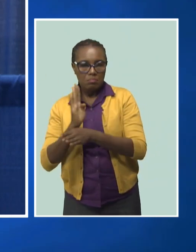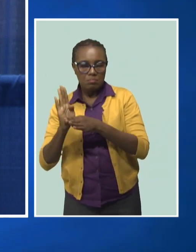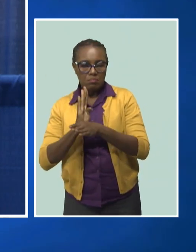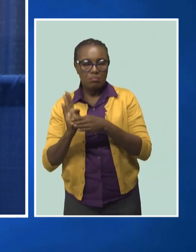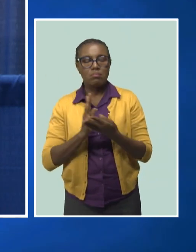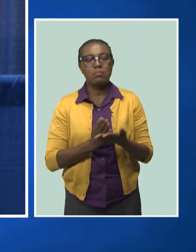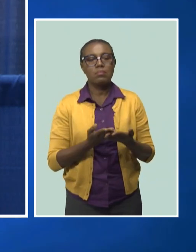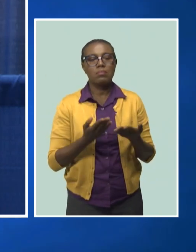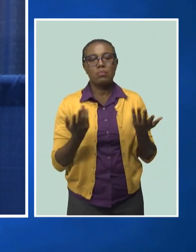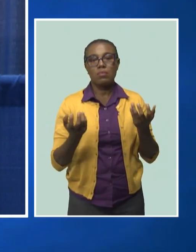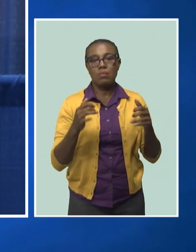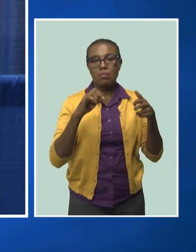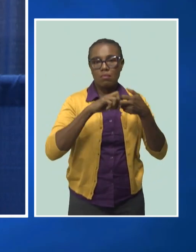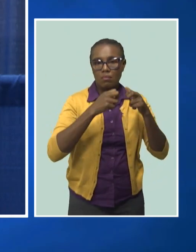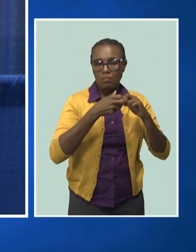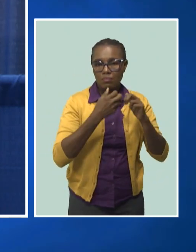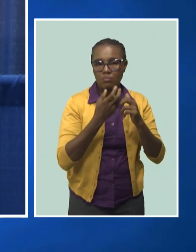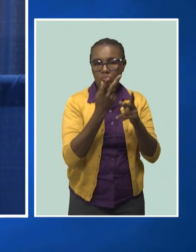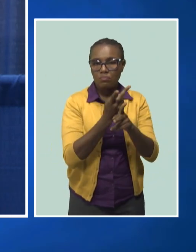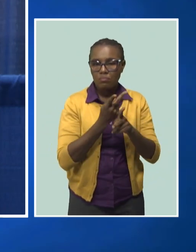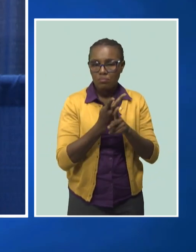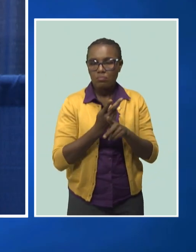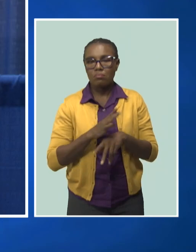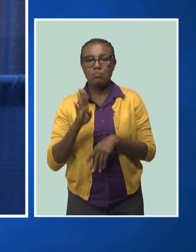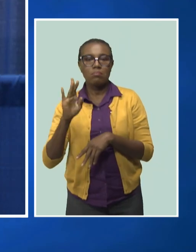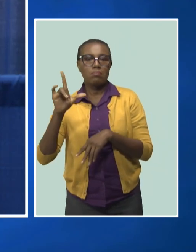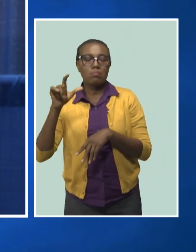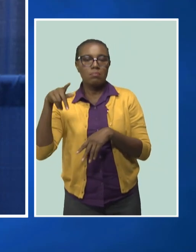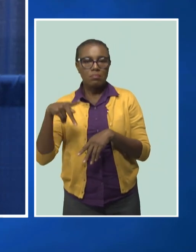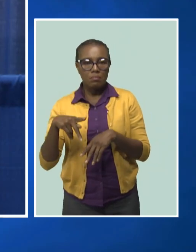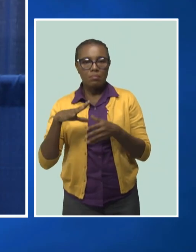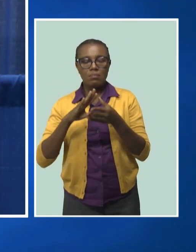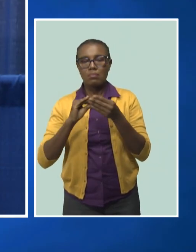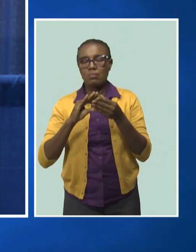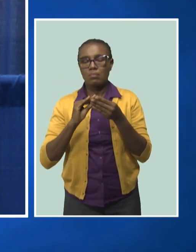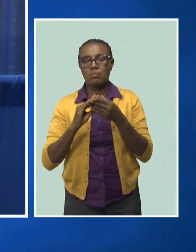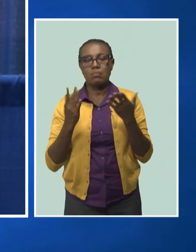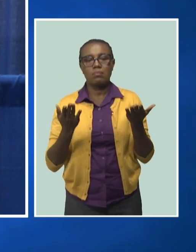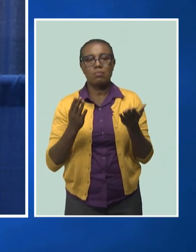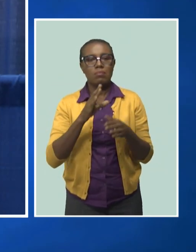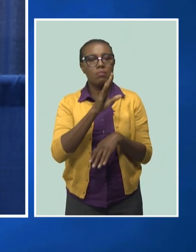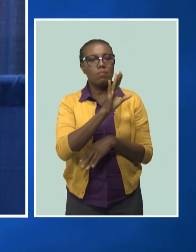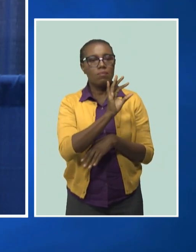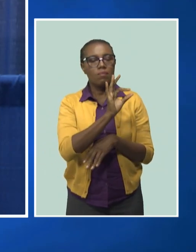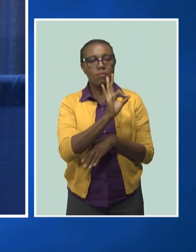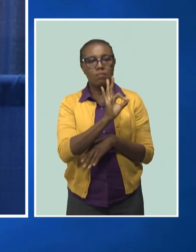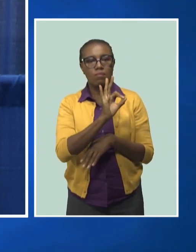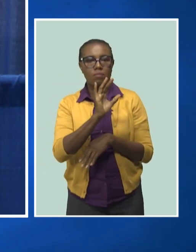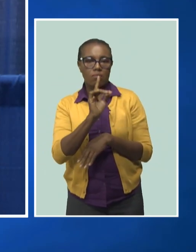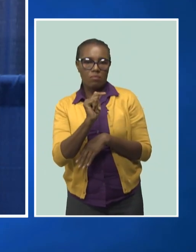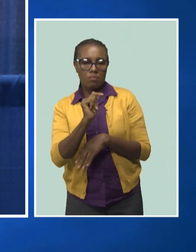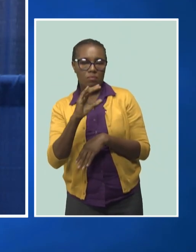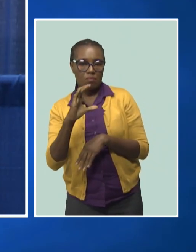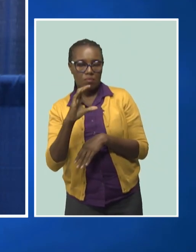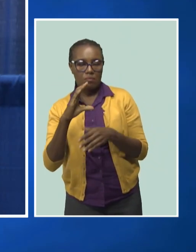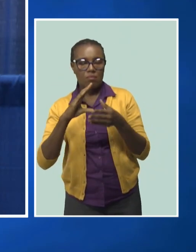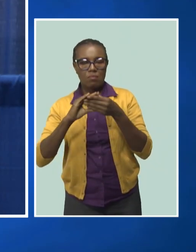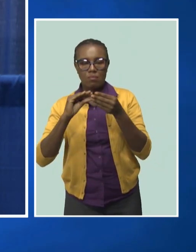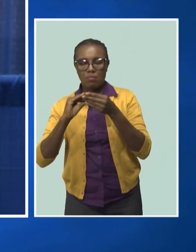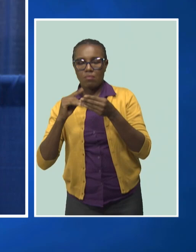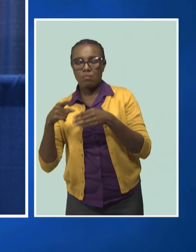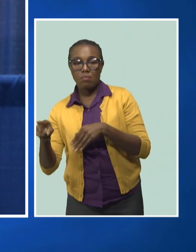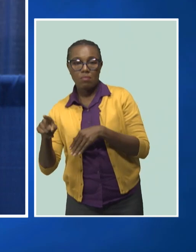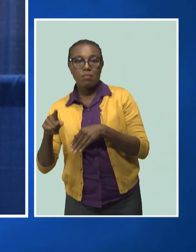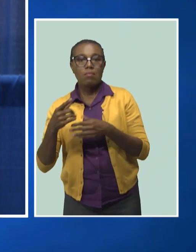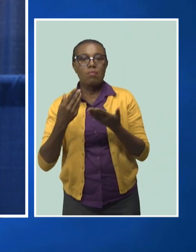whilst the Barbados Light and Power Company is still awaiting a decision from the Fair Trading Commission regarding their clean energy transition rider application,